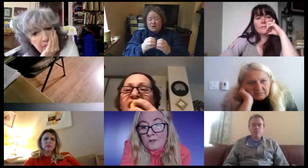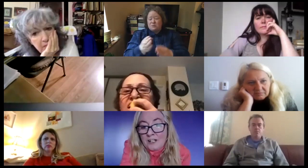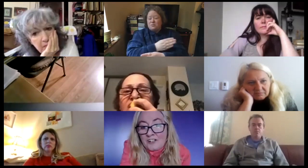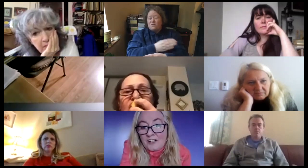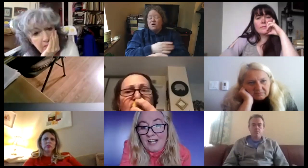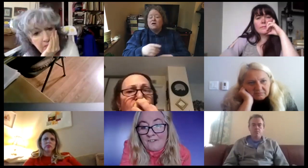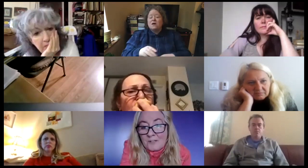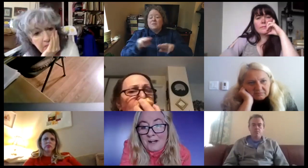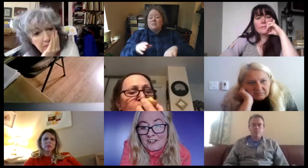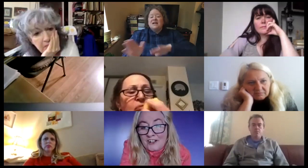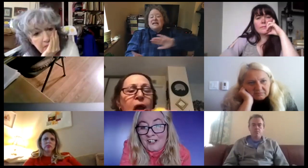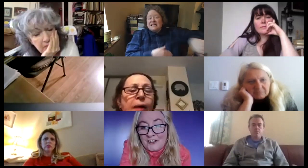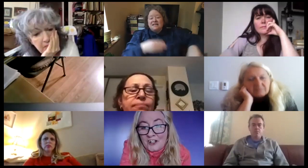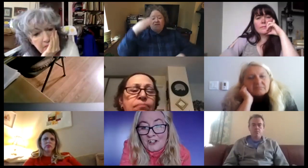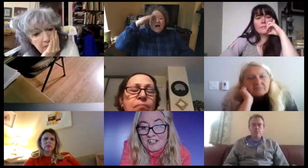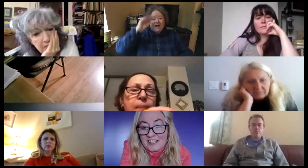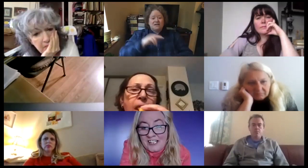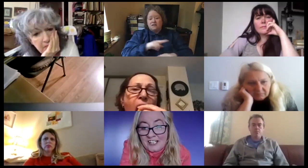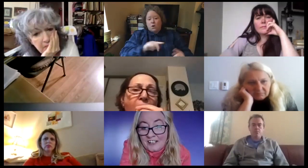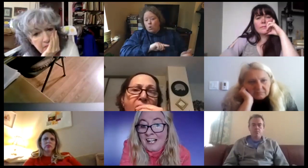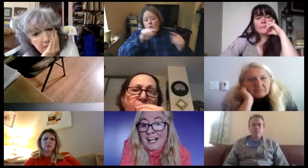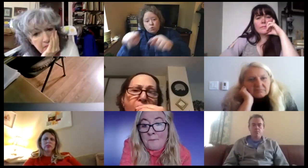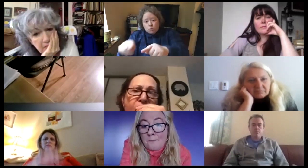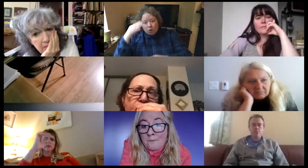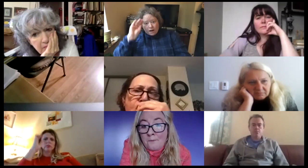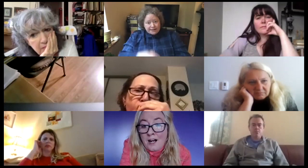obviously the quality of life was better in other countries than here.